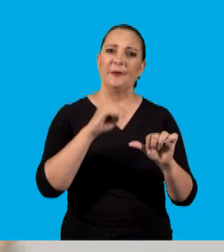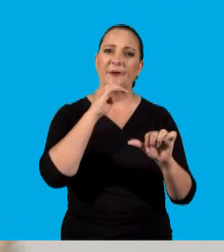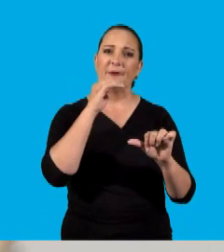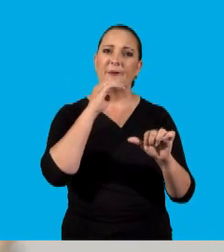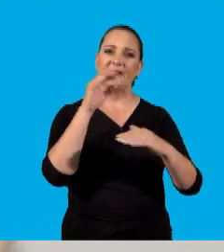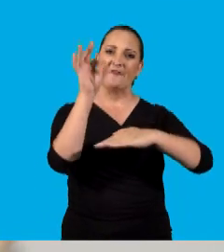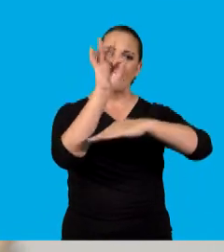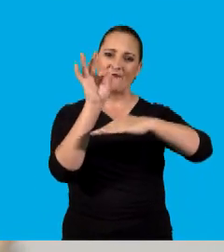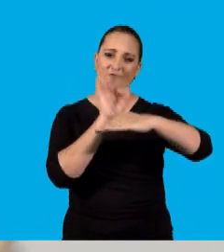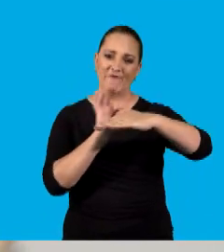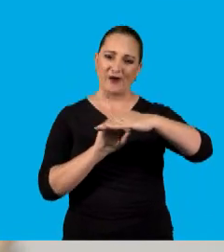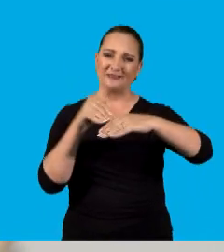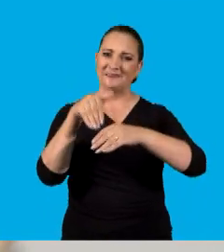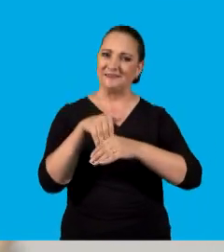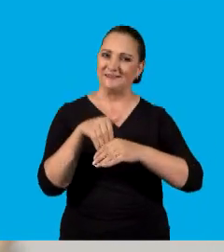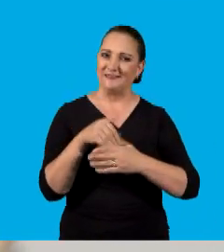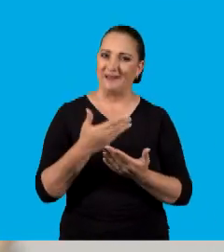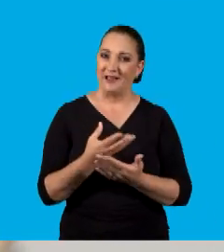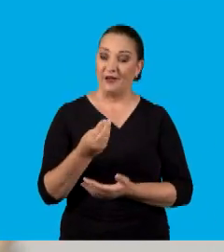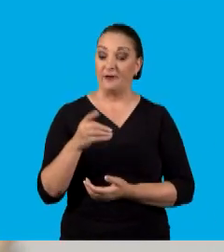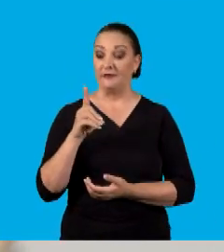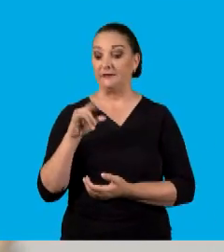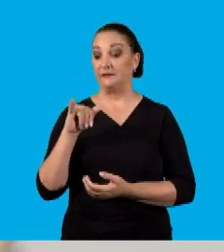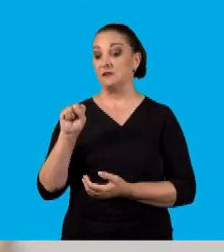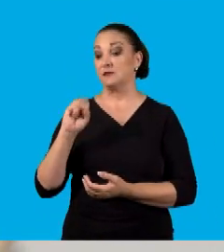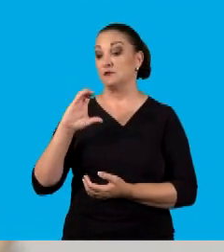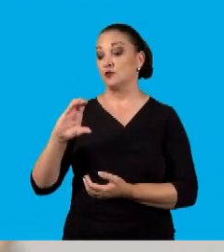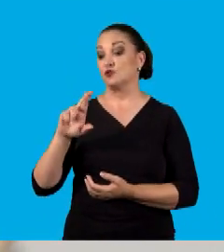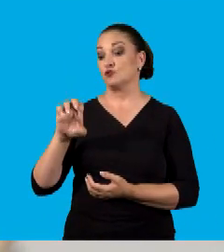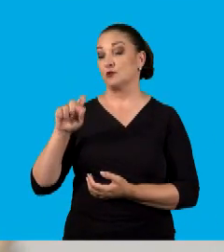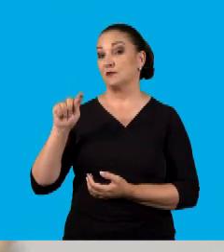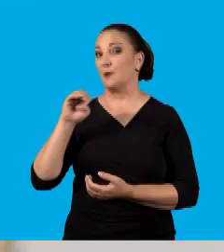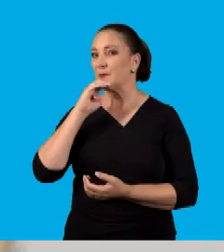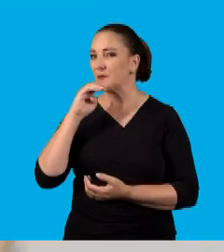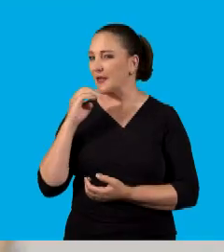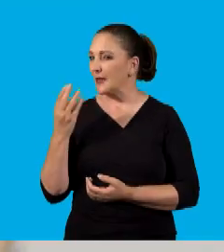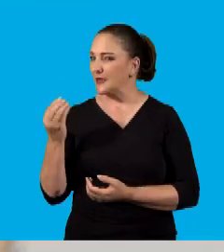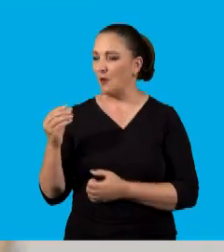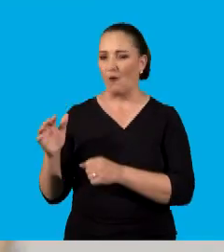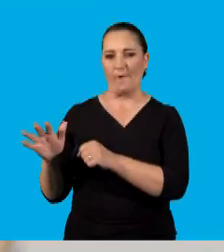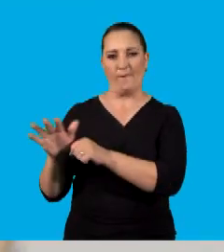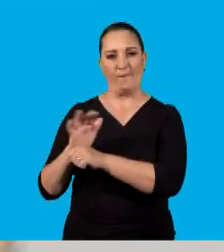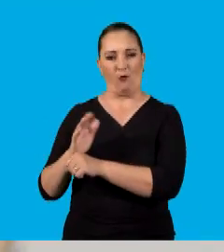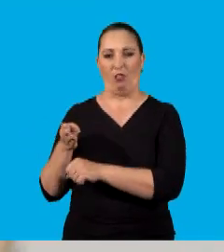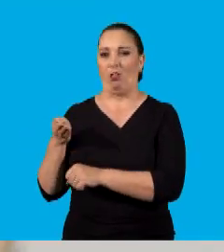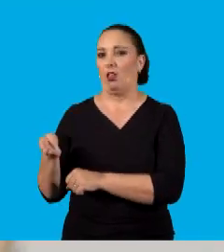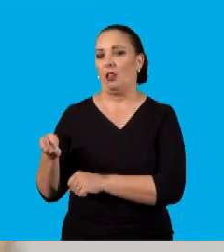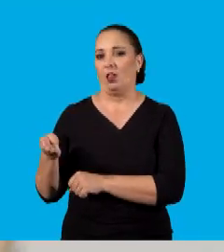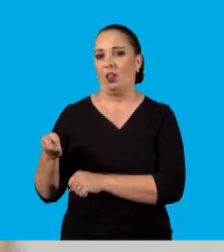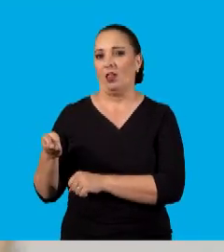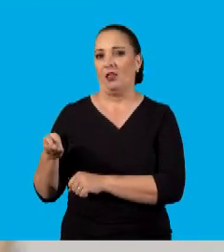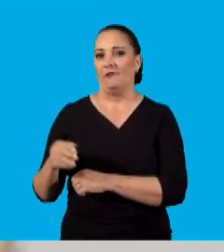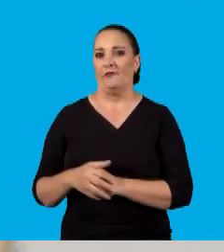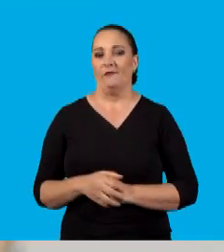that consists of fractions. And when we're looking at discrete data, that's the type of data that only consists of whole